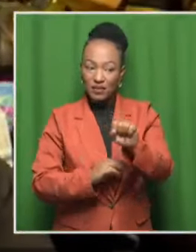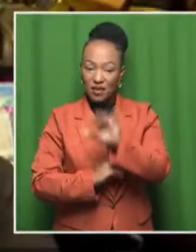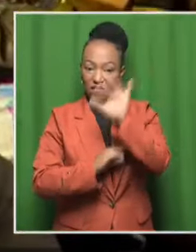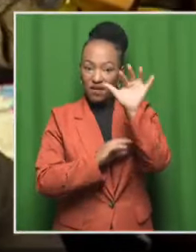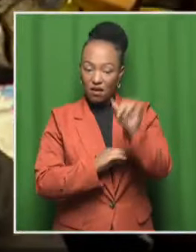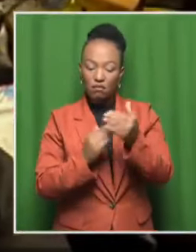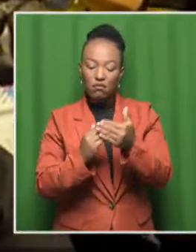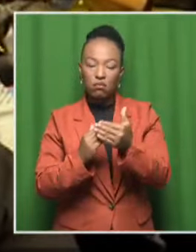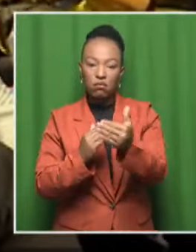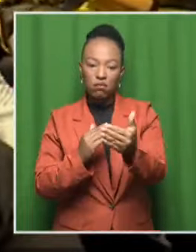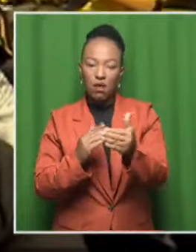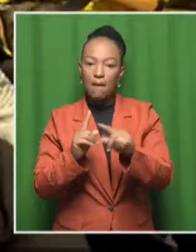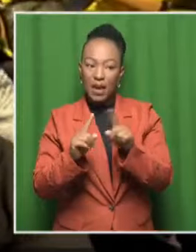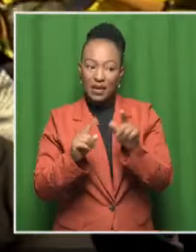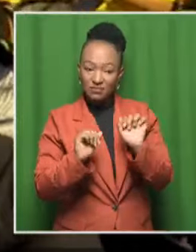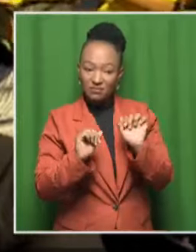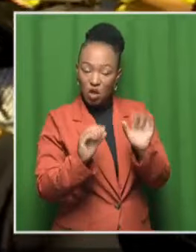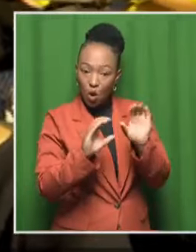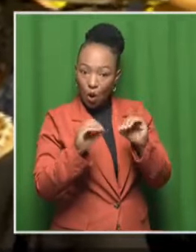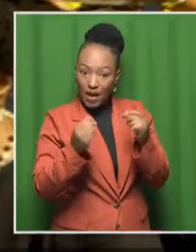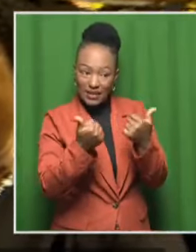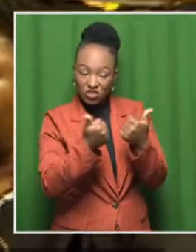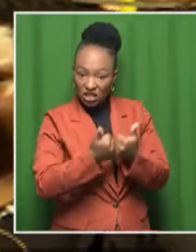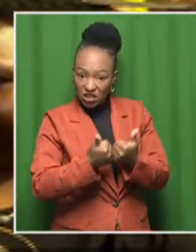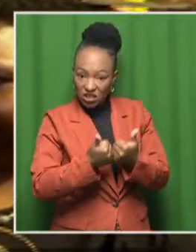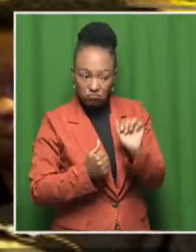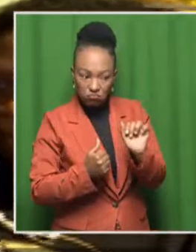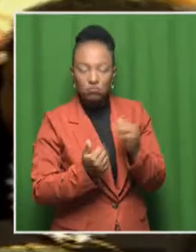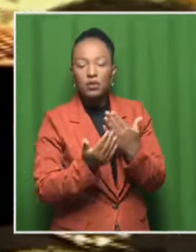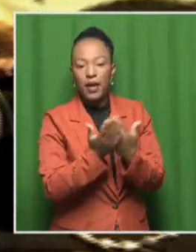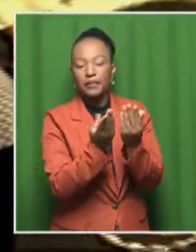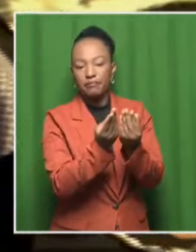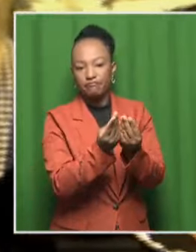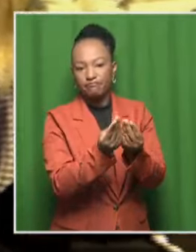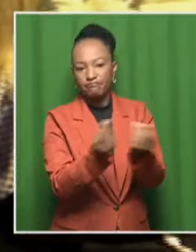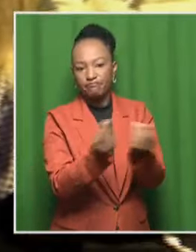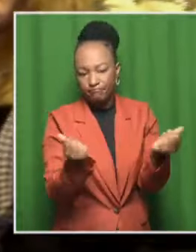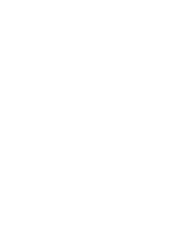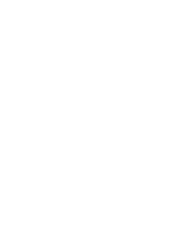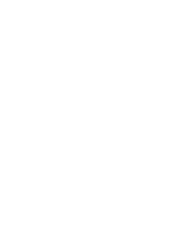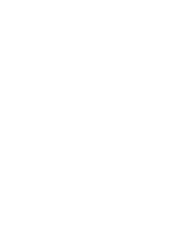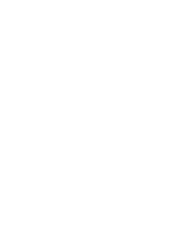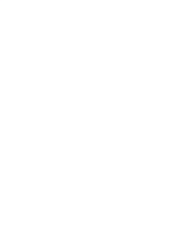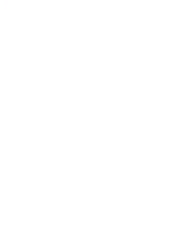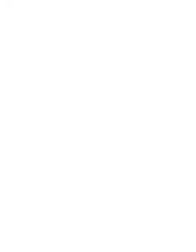overcome its setbacks. Samkele Masego, SABC News, Boksburg.